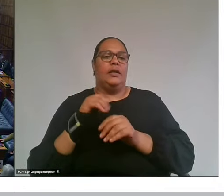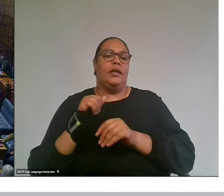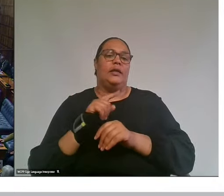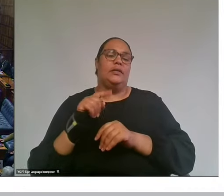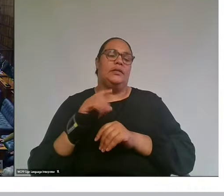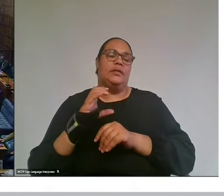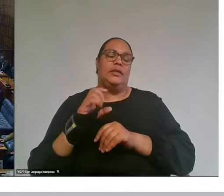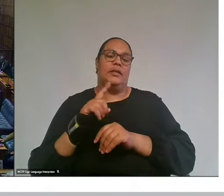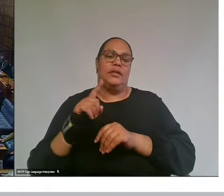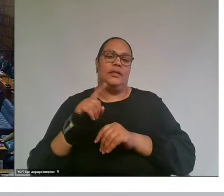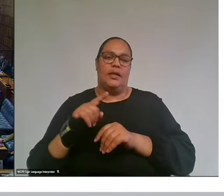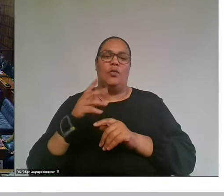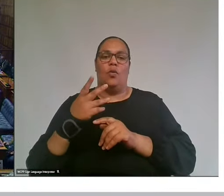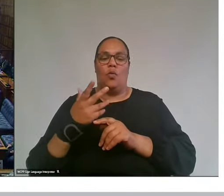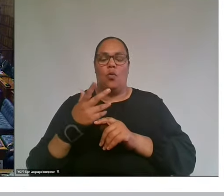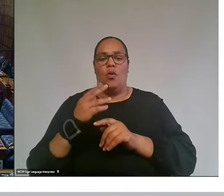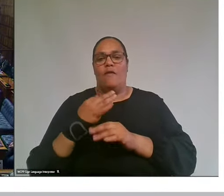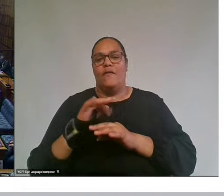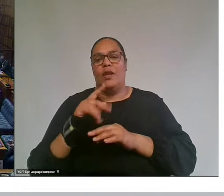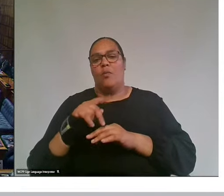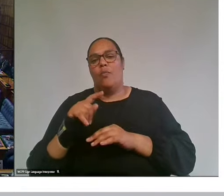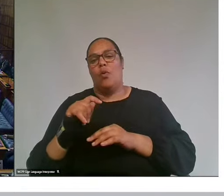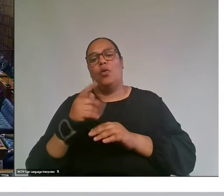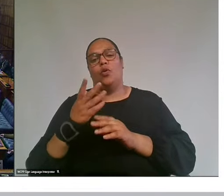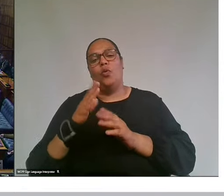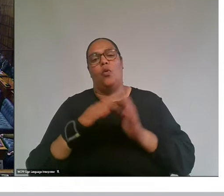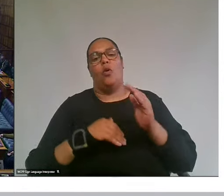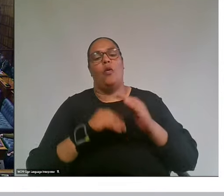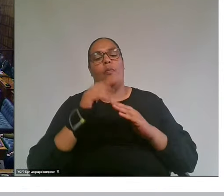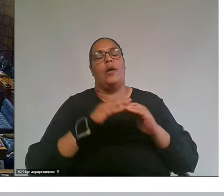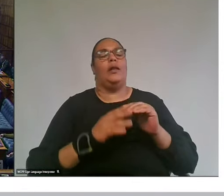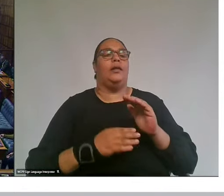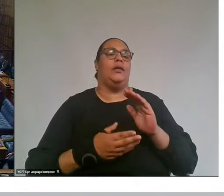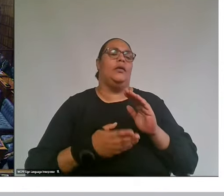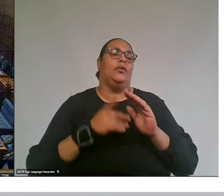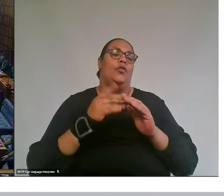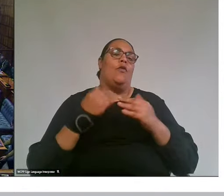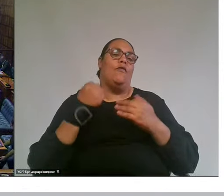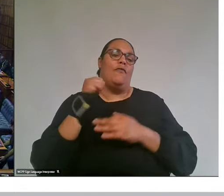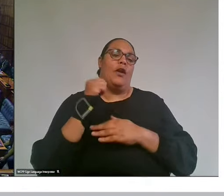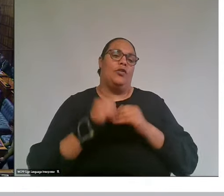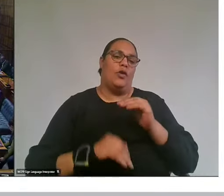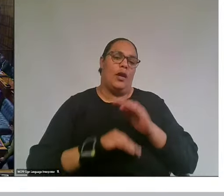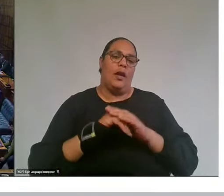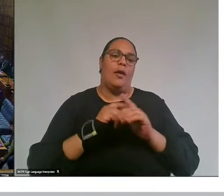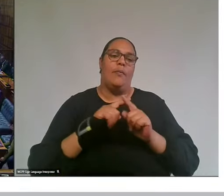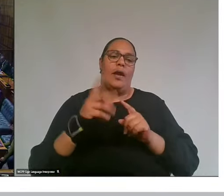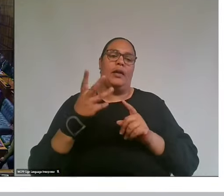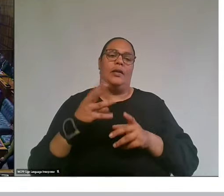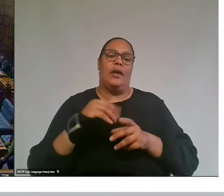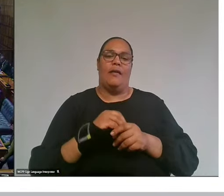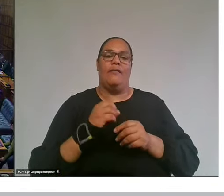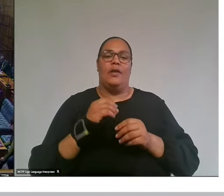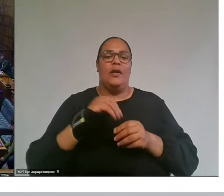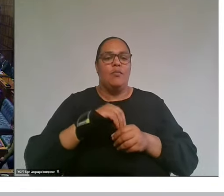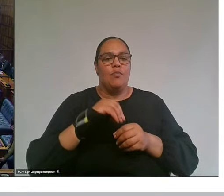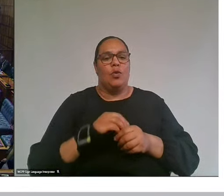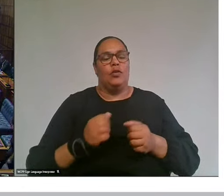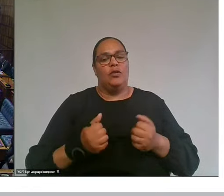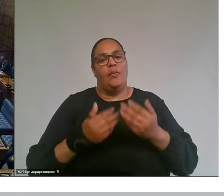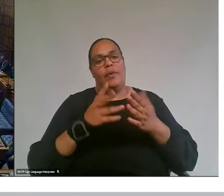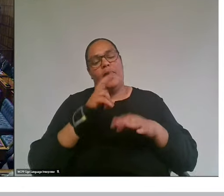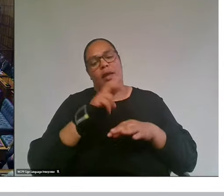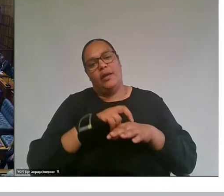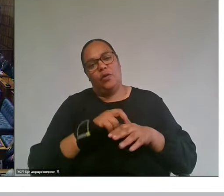free port and and building up its Factory but around that are input suppliers that are required